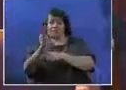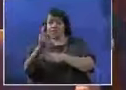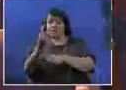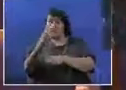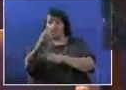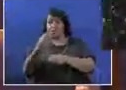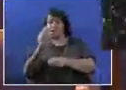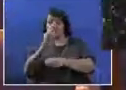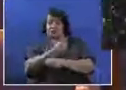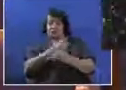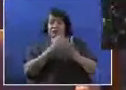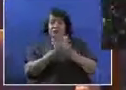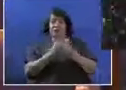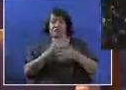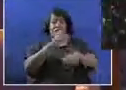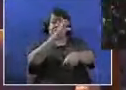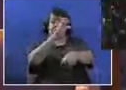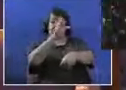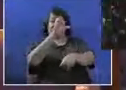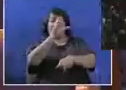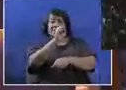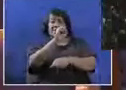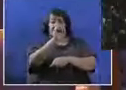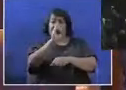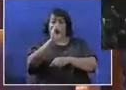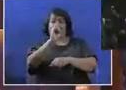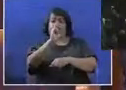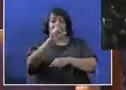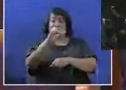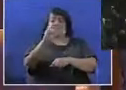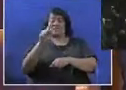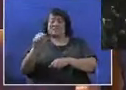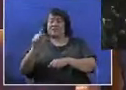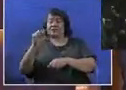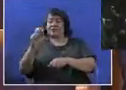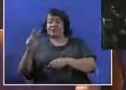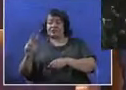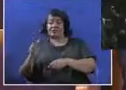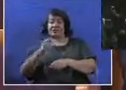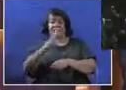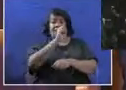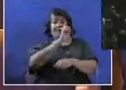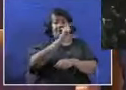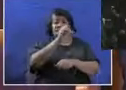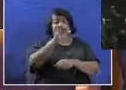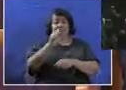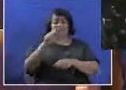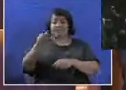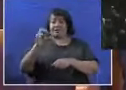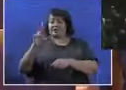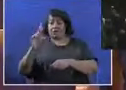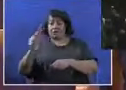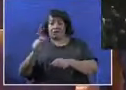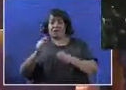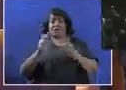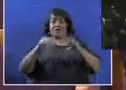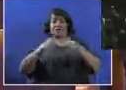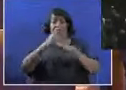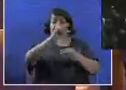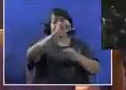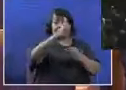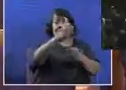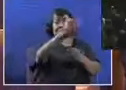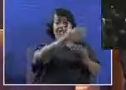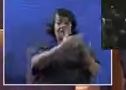now, but you can still visit ssclive.tv and ssclive.org to give your tithes and offerings. Just visit those web